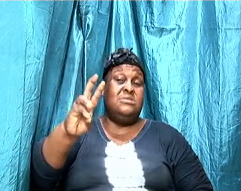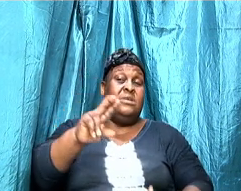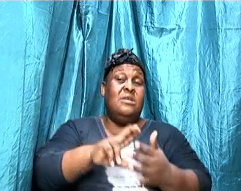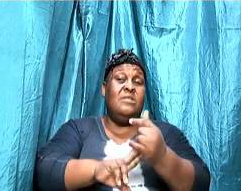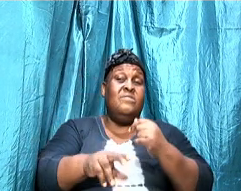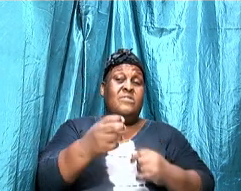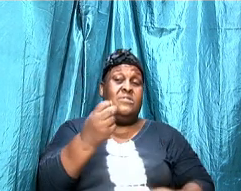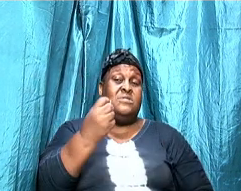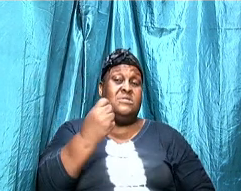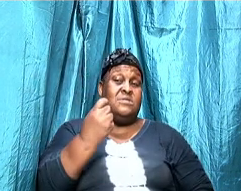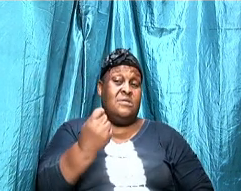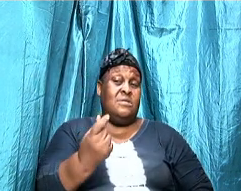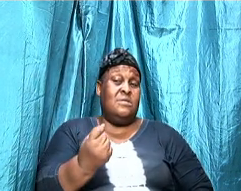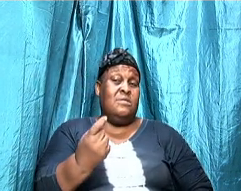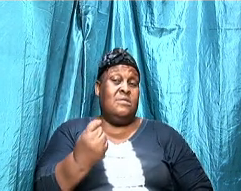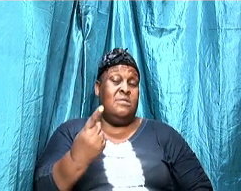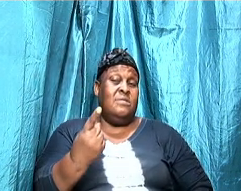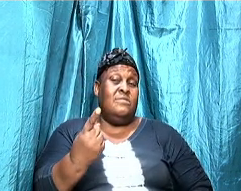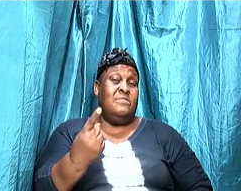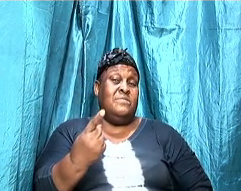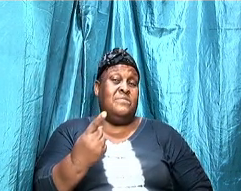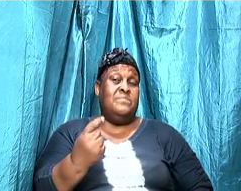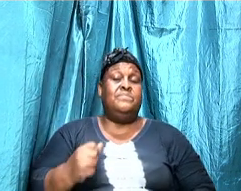verse 11.